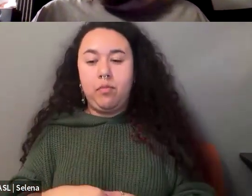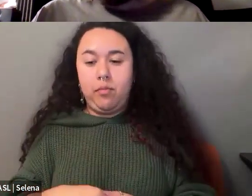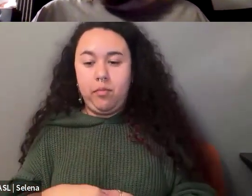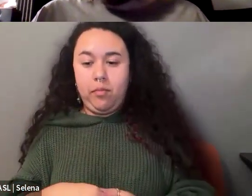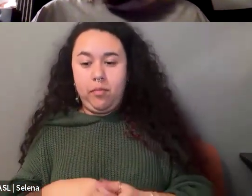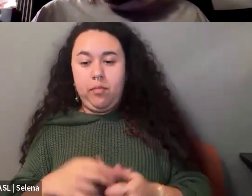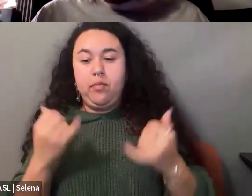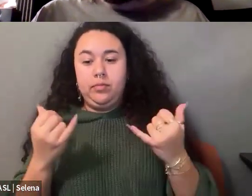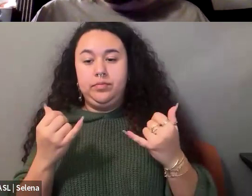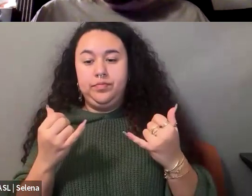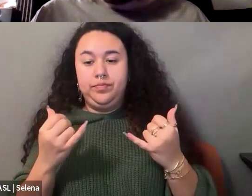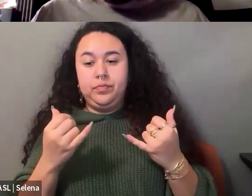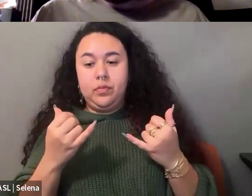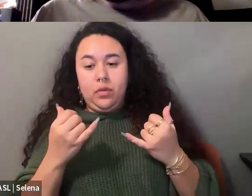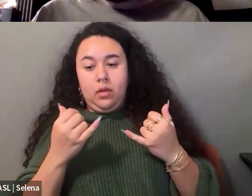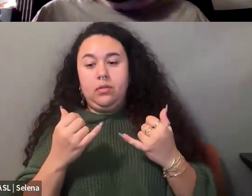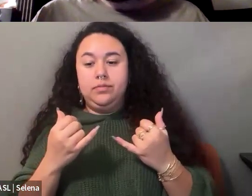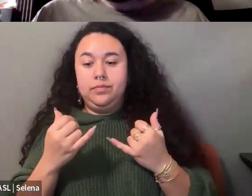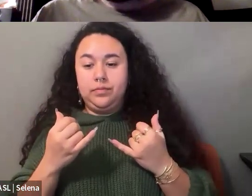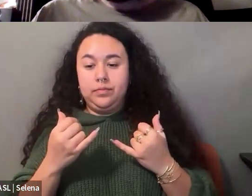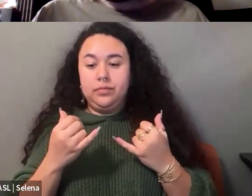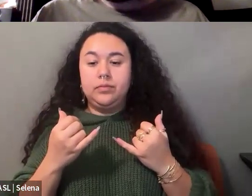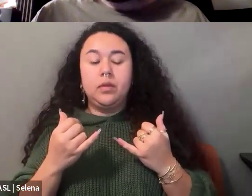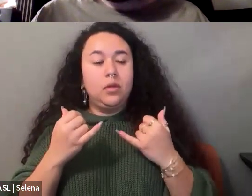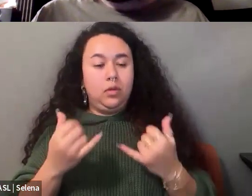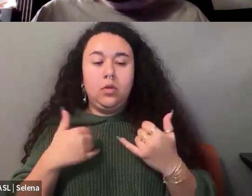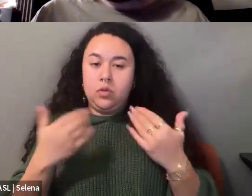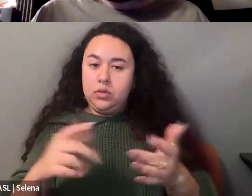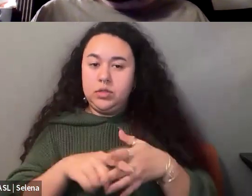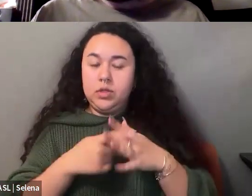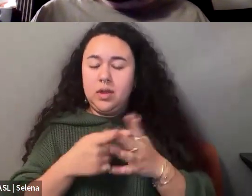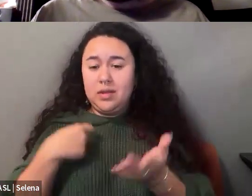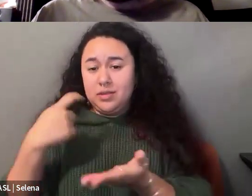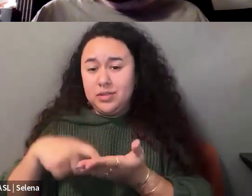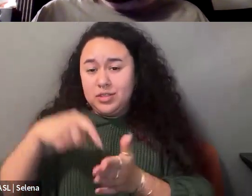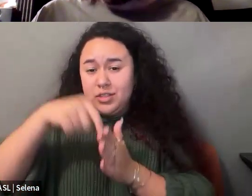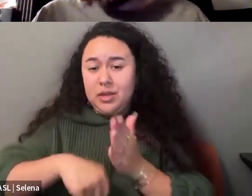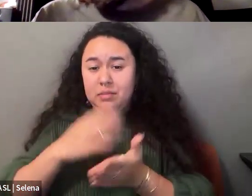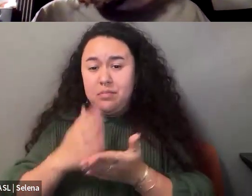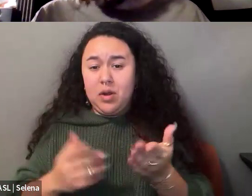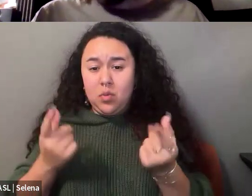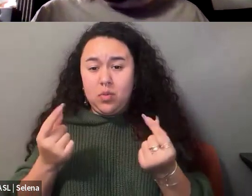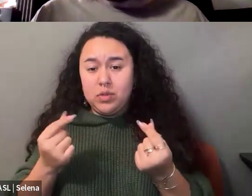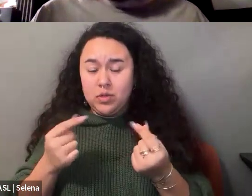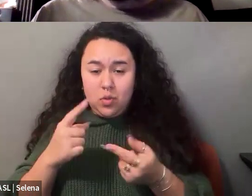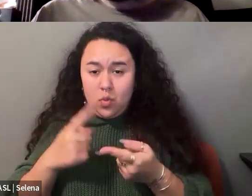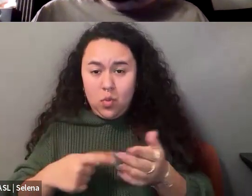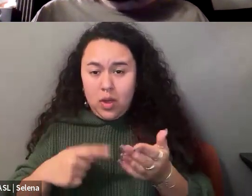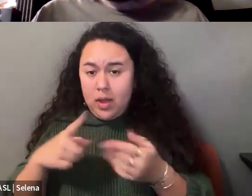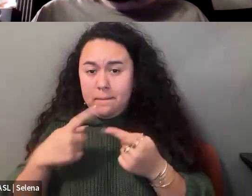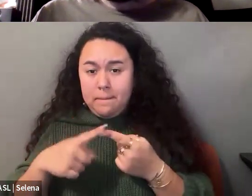With that, I think we'll go ahead and get started. And I just want to acknowledge that a deep part of what Birdability is about